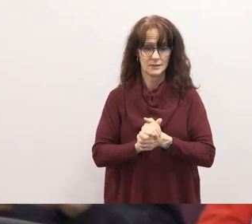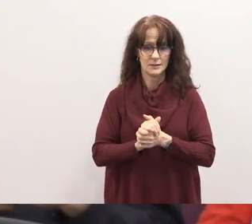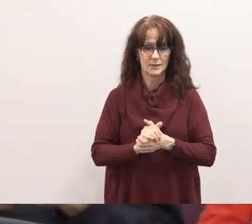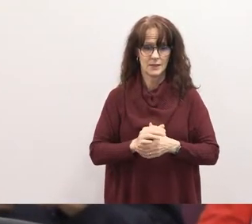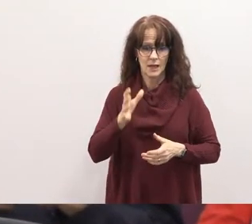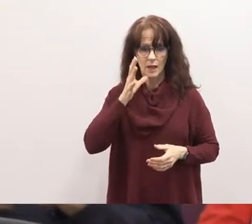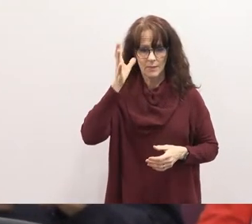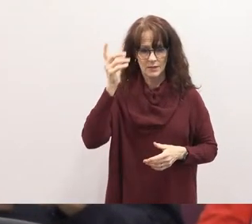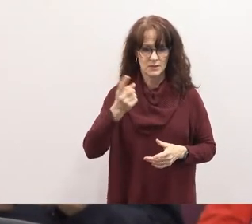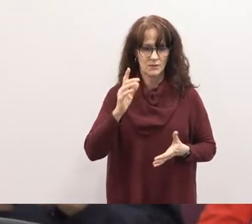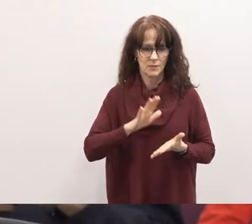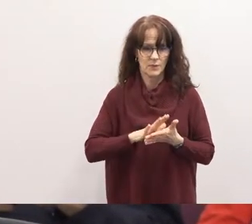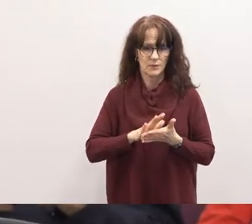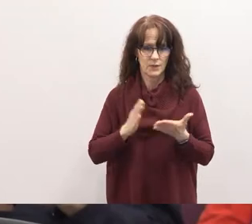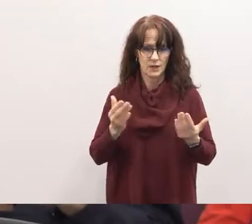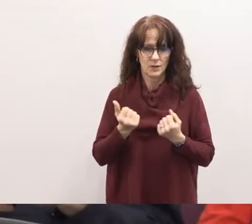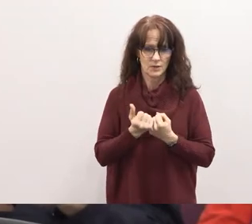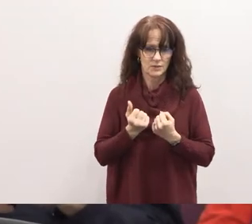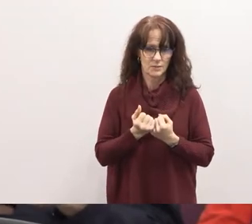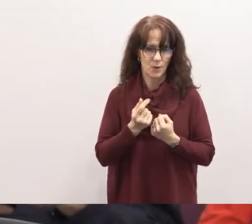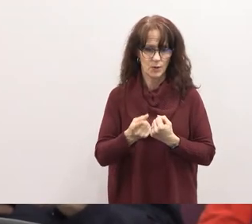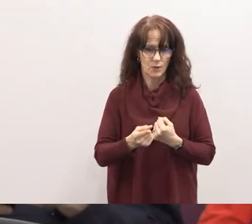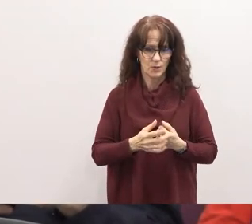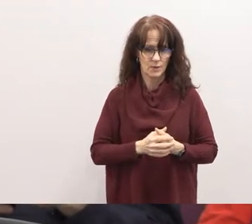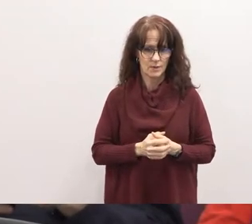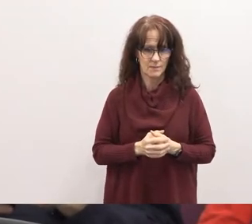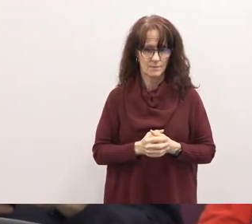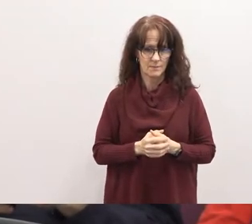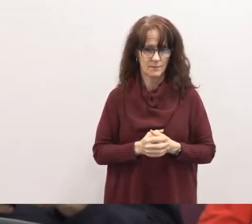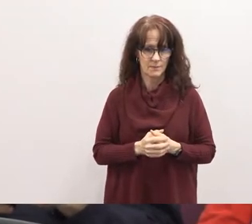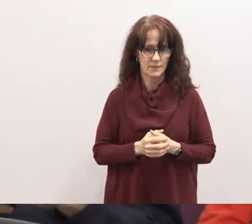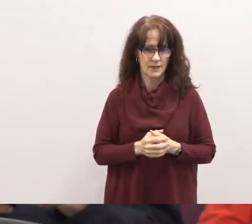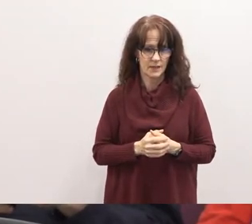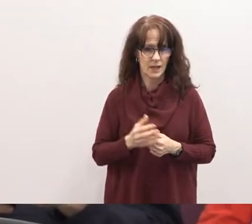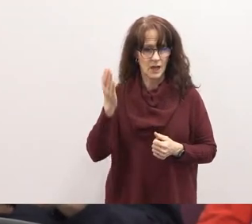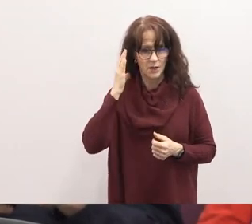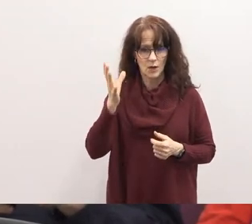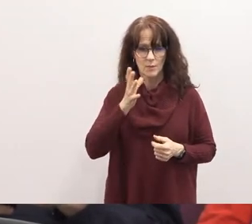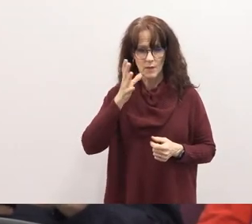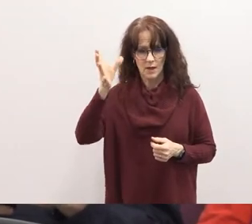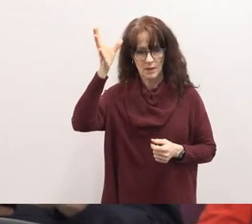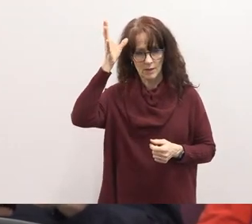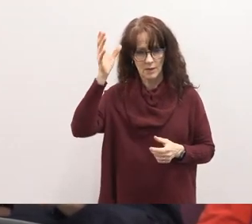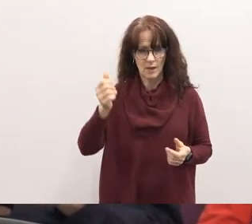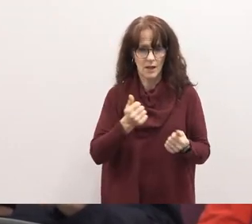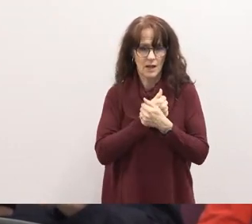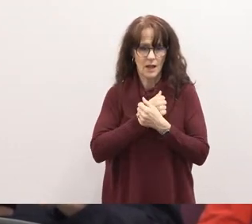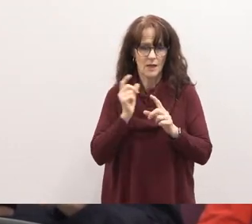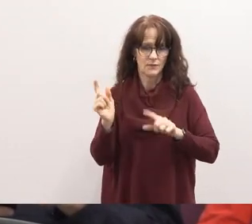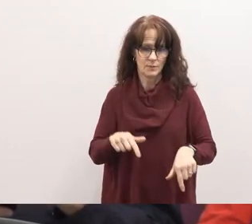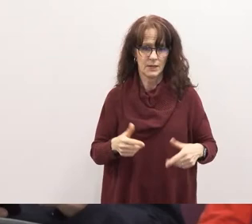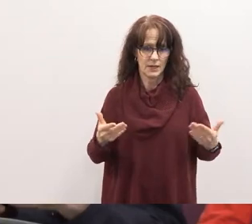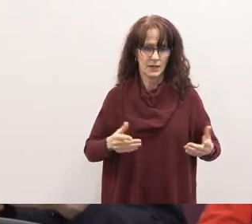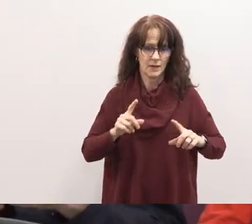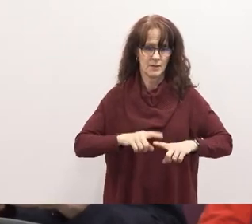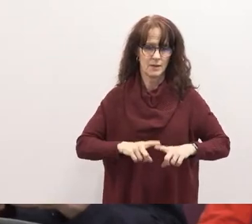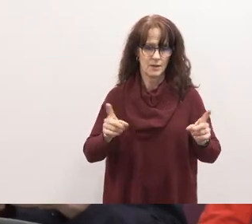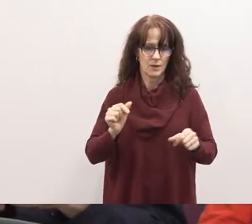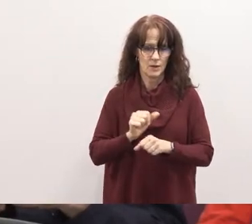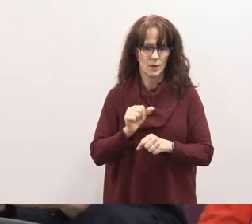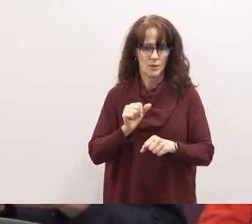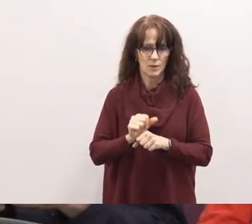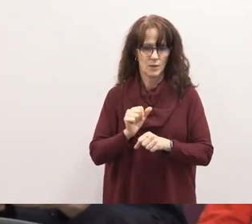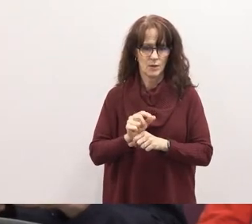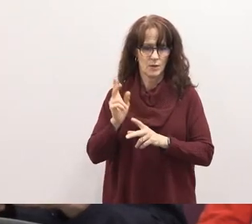Parents, somebody from the school that's here to support you? Honestly, I know my parents would have loved to be here, but mm-hmm. unfortunately their work keeps